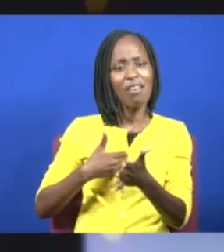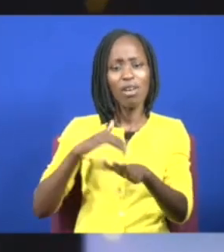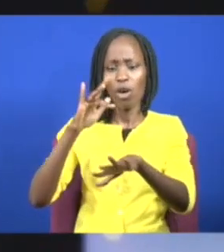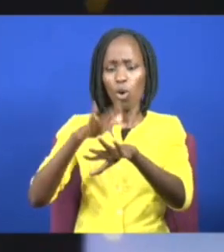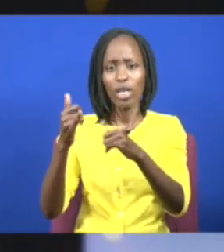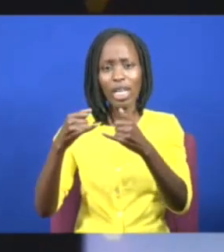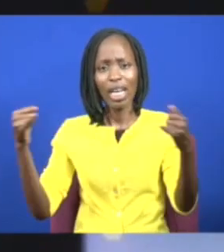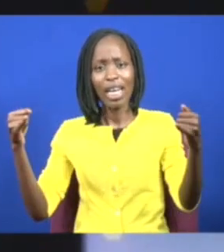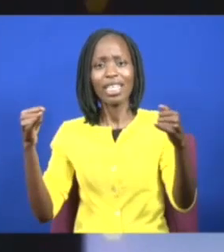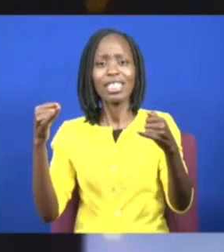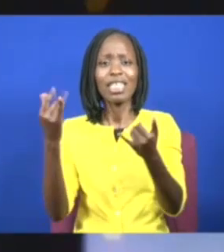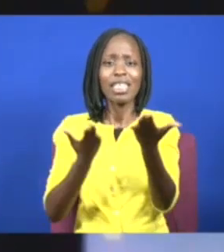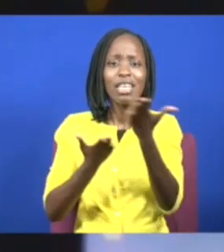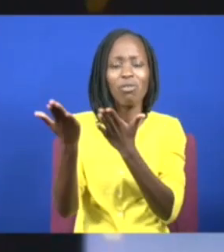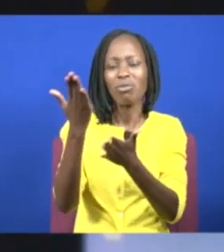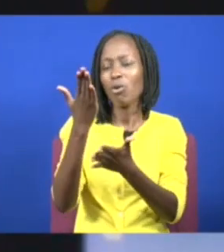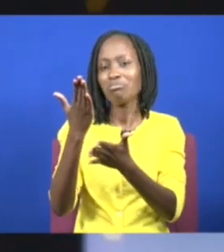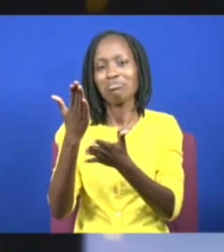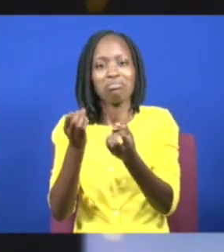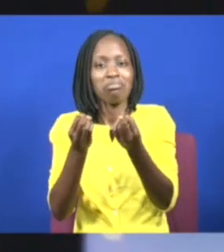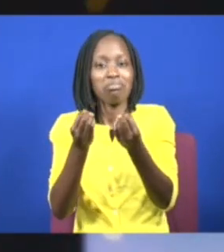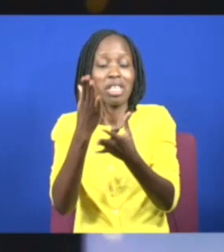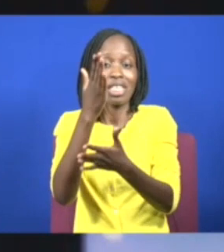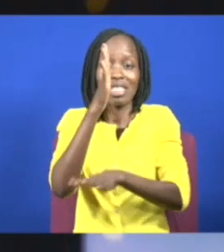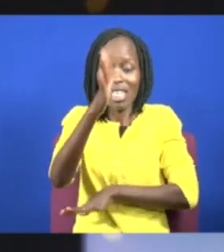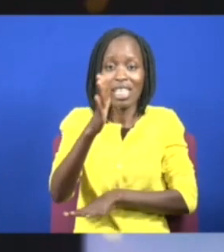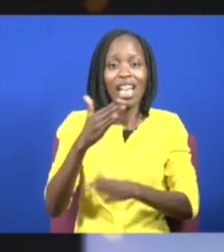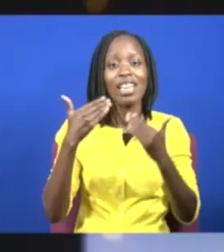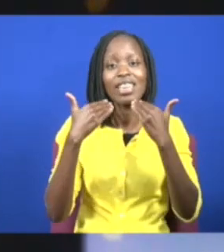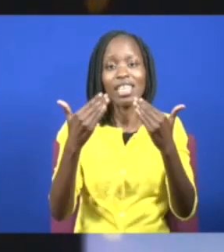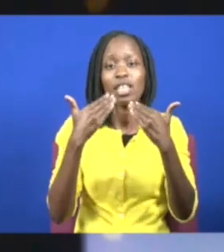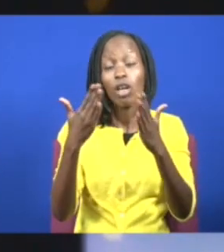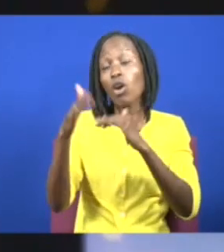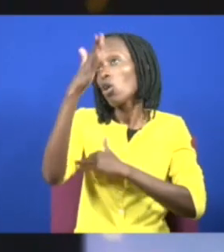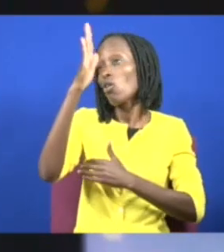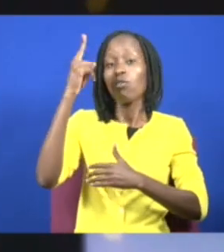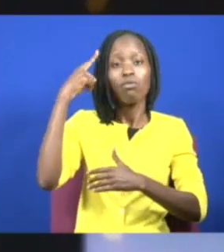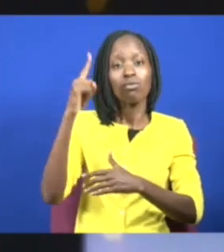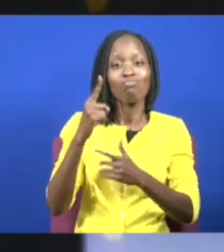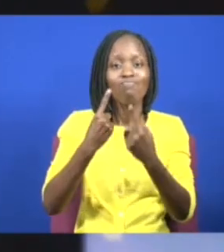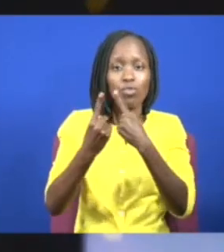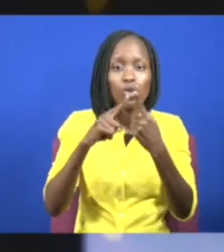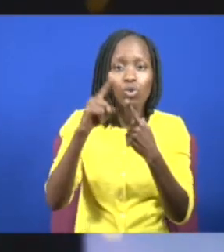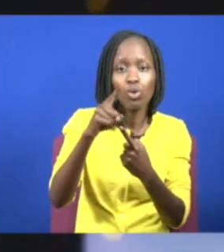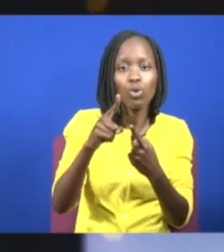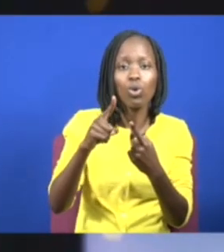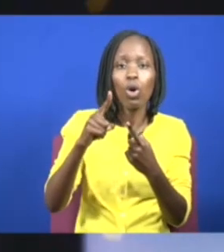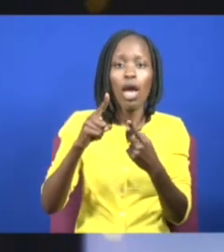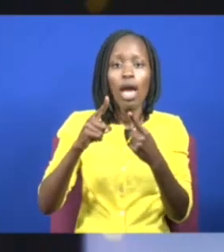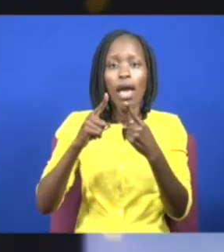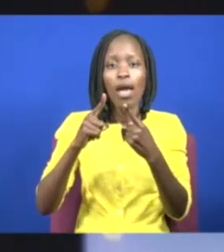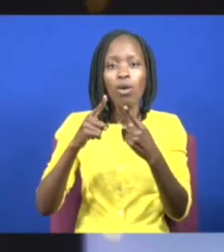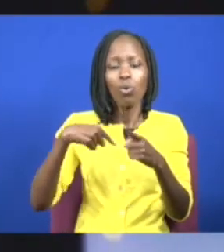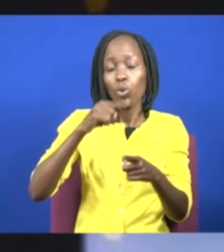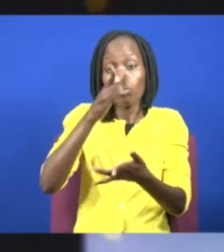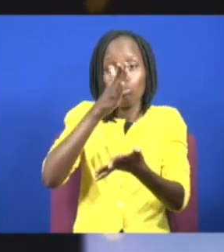for a couple of Sundays, and we are glad that God has been ministering to you in a very special way. And we are convinced beyond